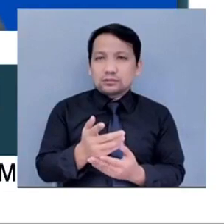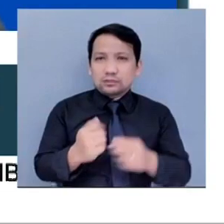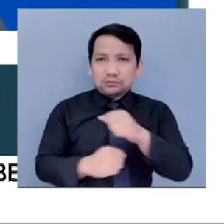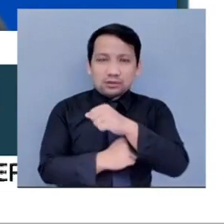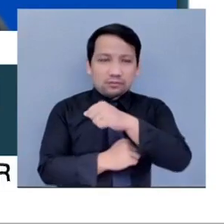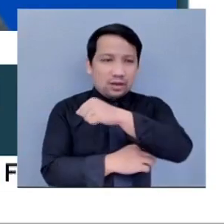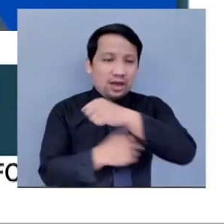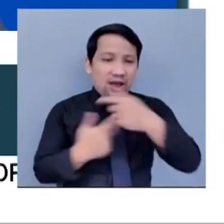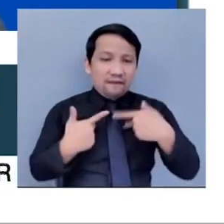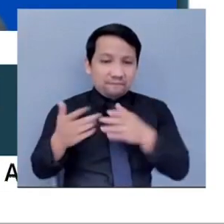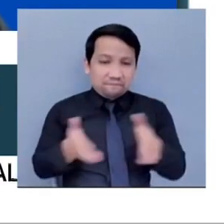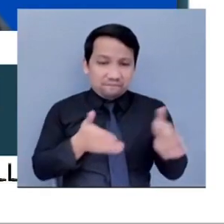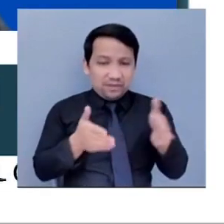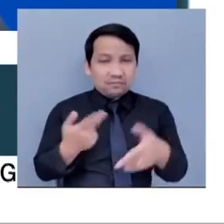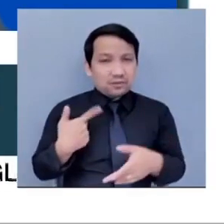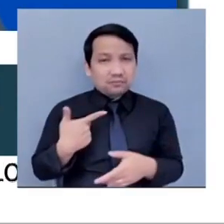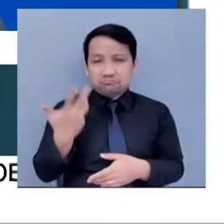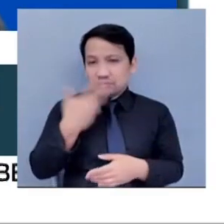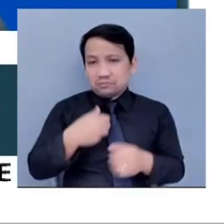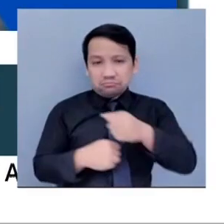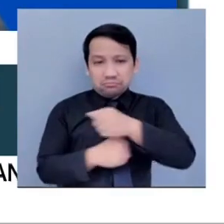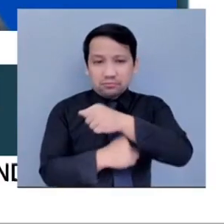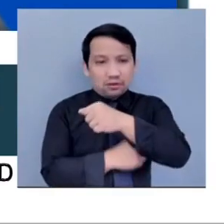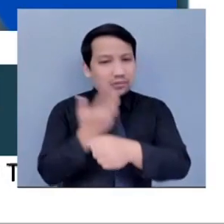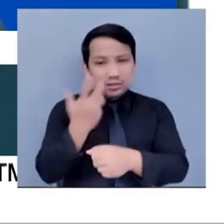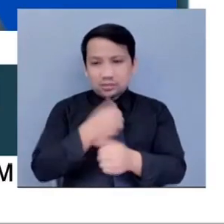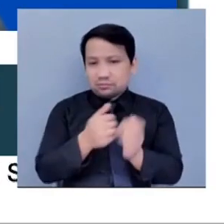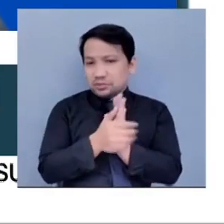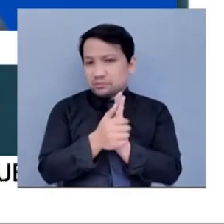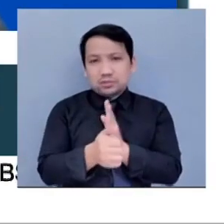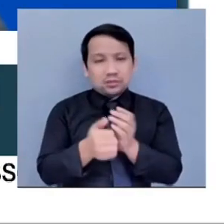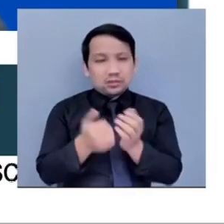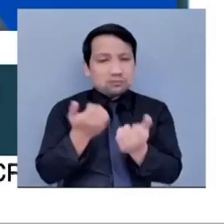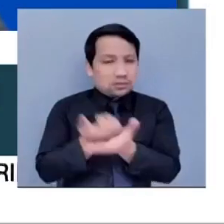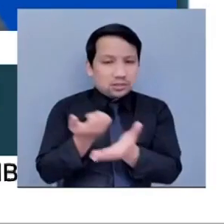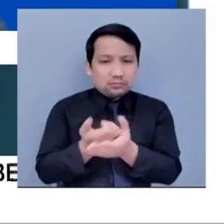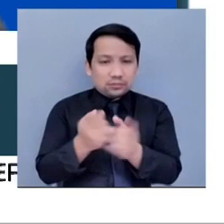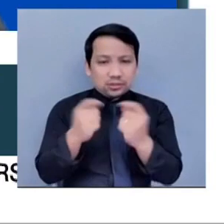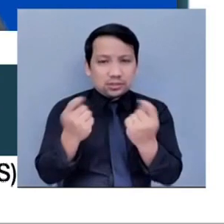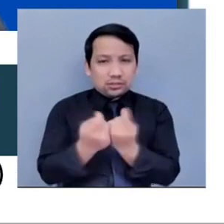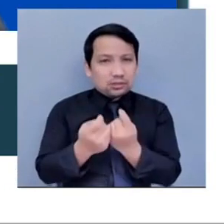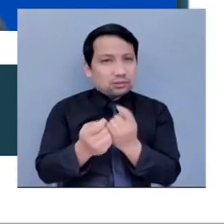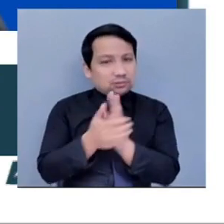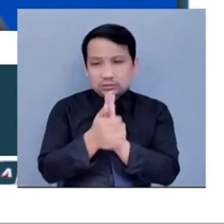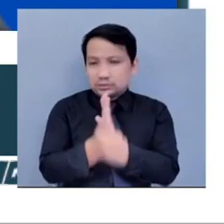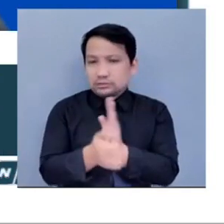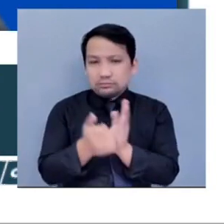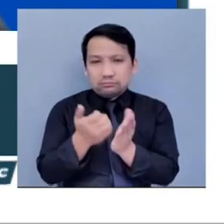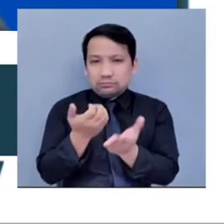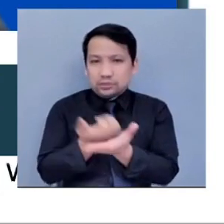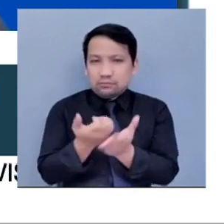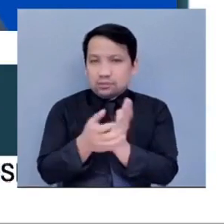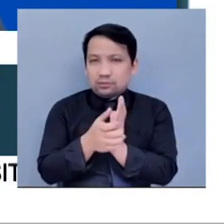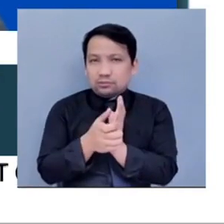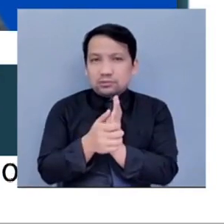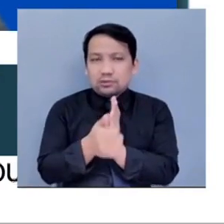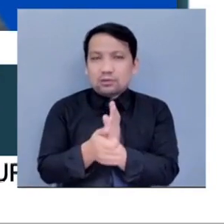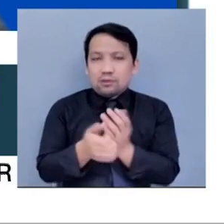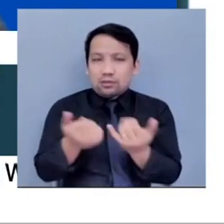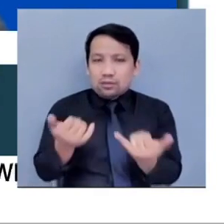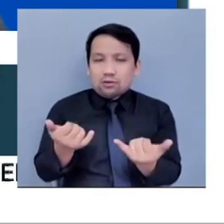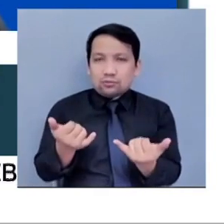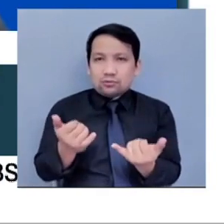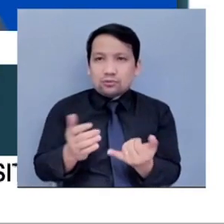a credible, competent economic team with good track record of delivery. So, now it's a matter